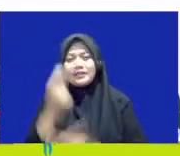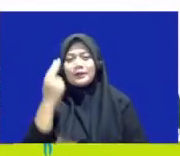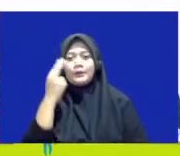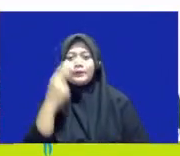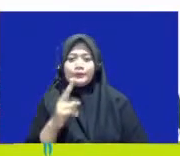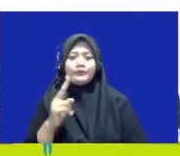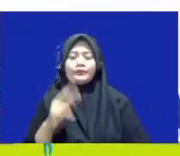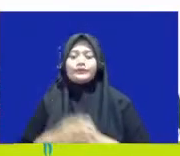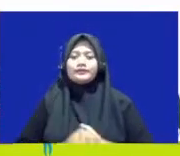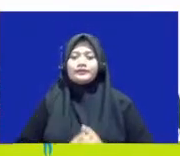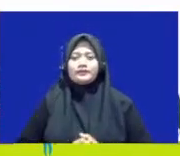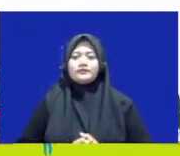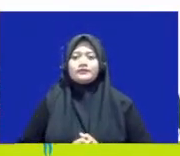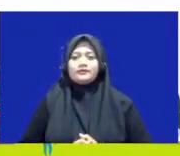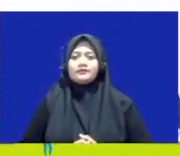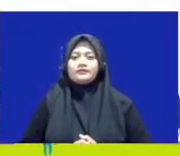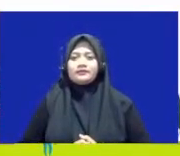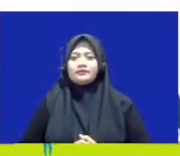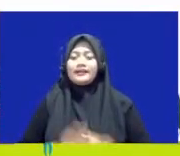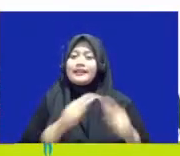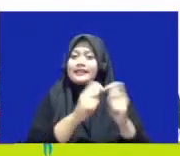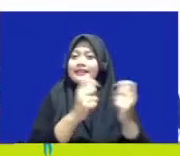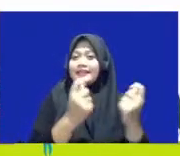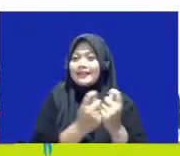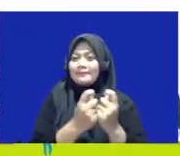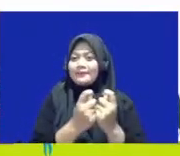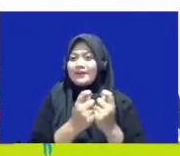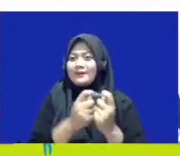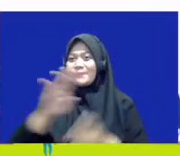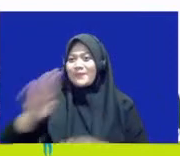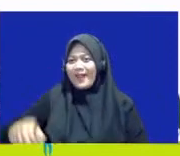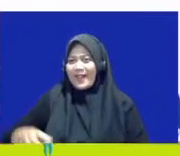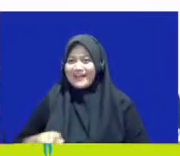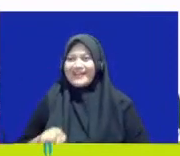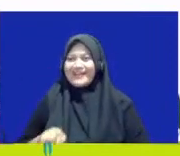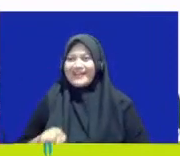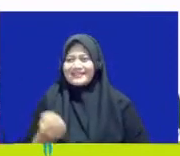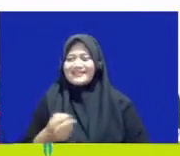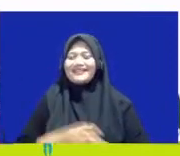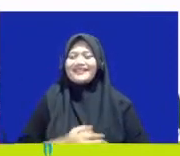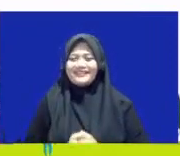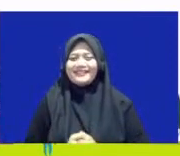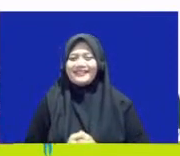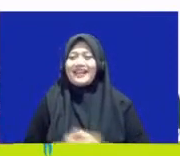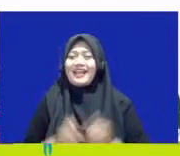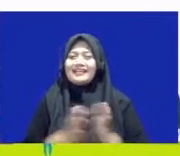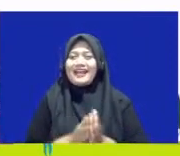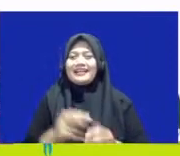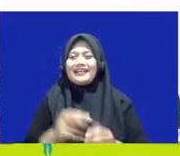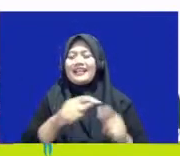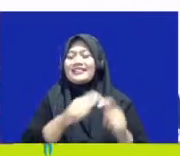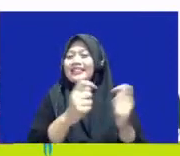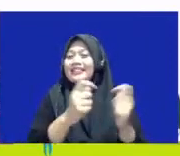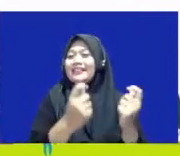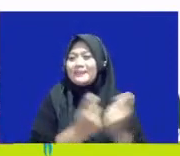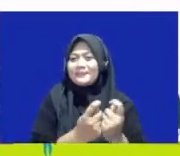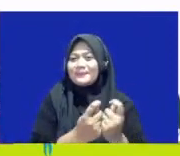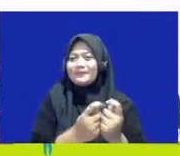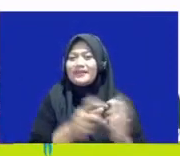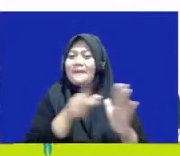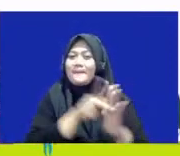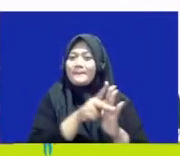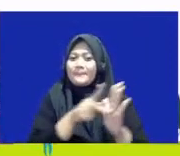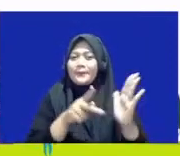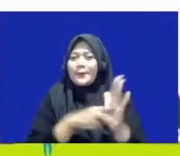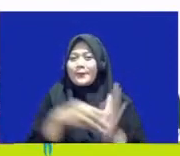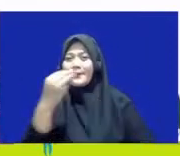his team. And thank you to our team here in WFP Indonesia, who, yes, put a